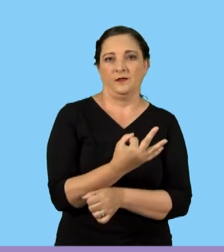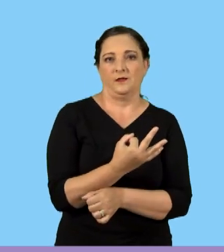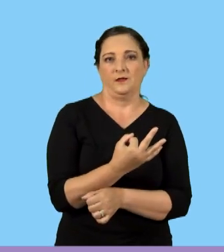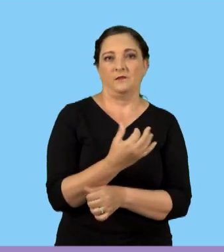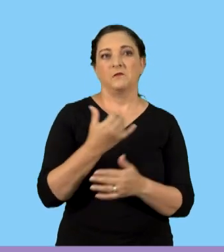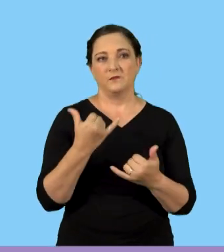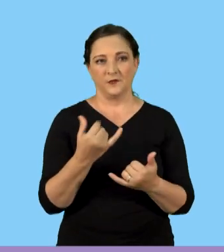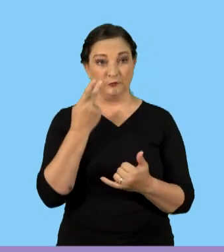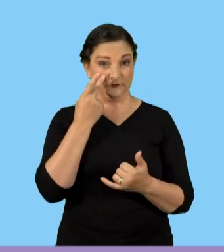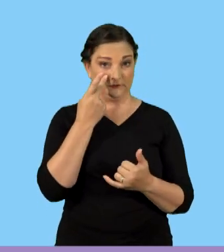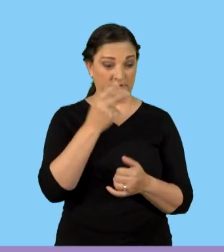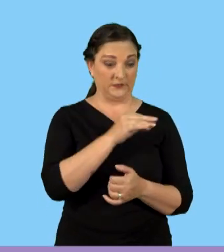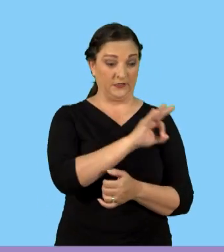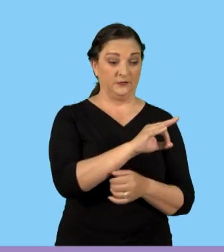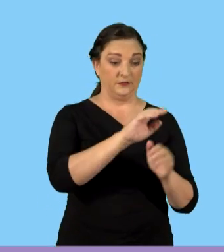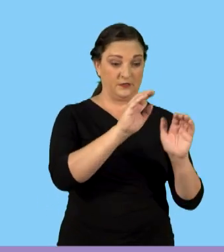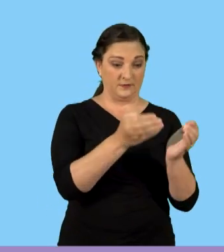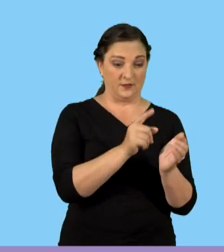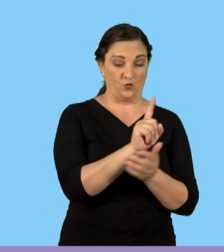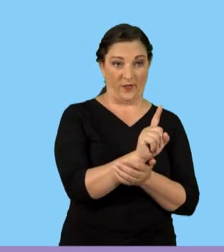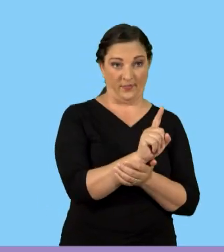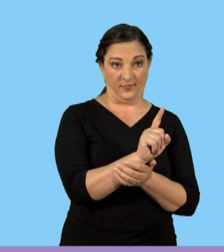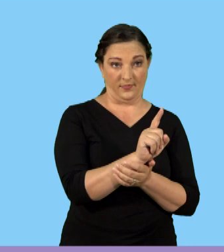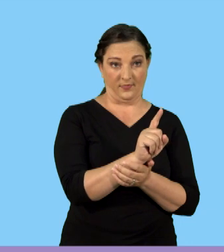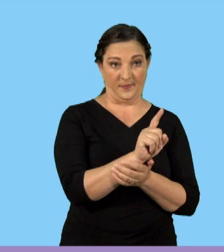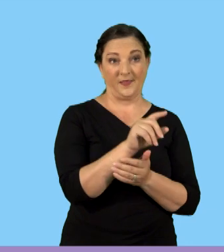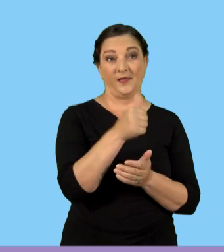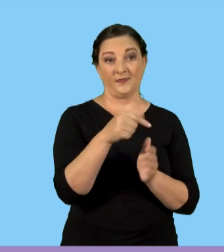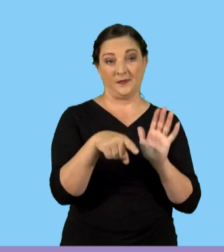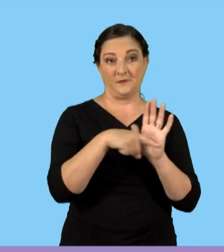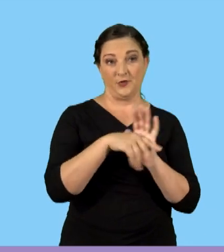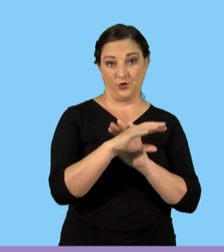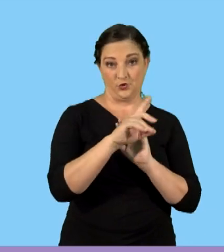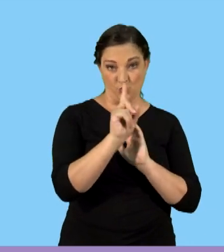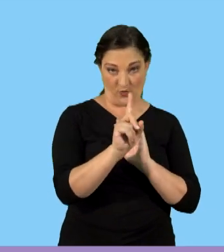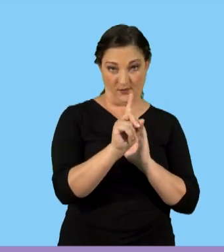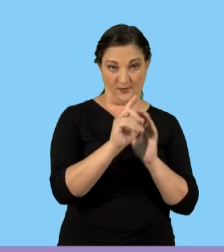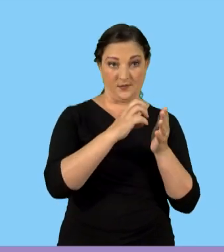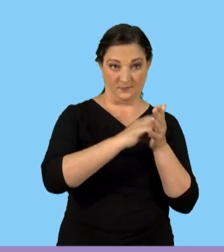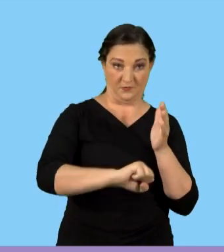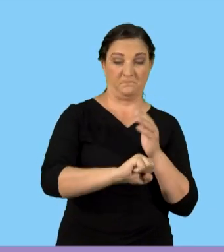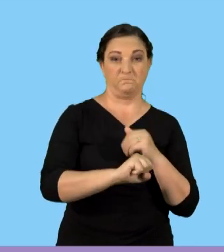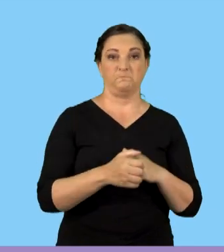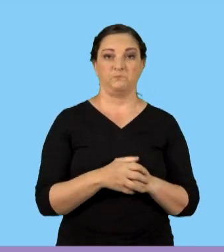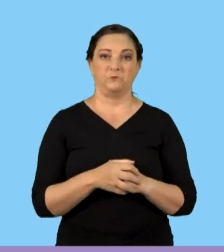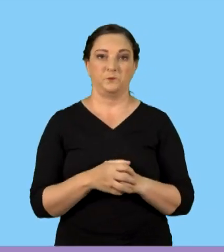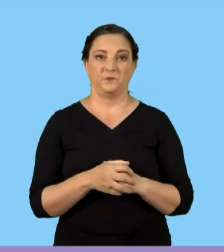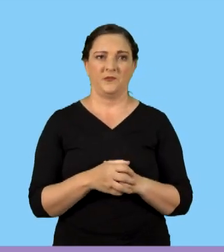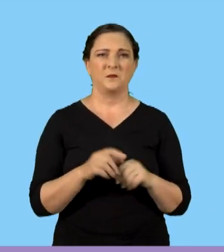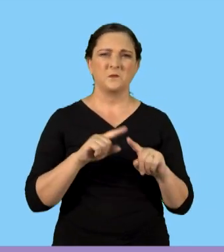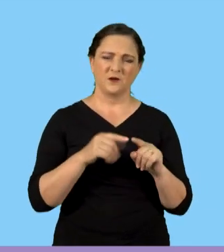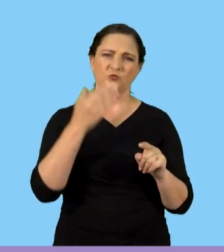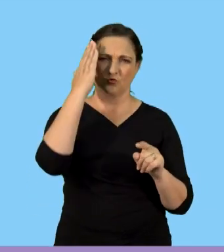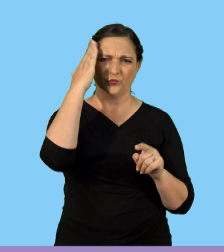with our term number or our position, and then we subtract 1, and that's how we got to the